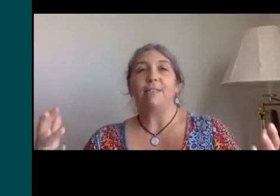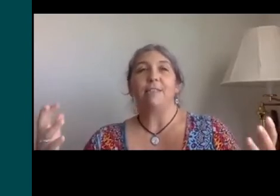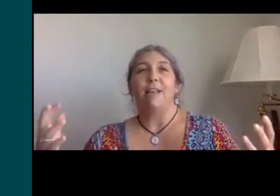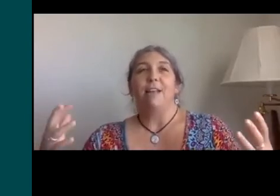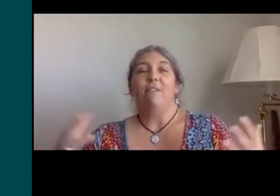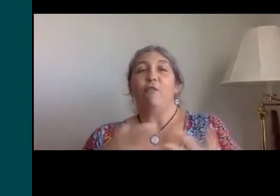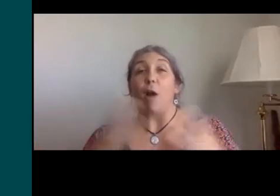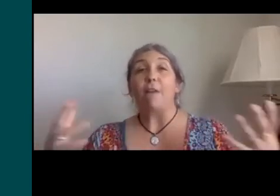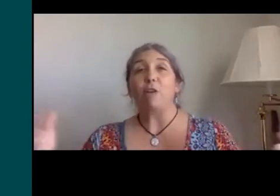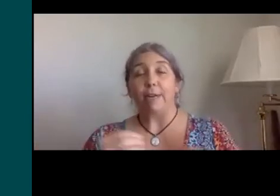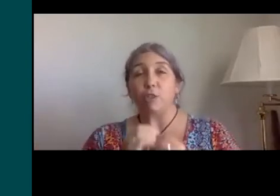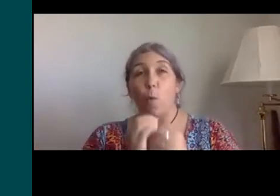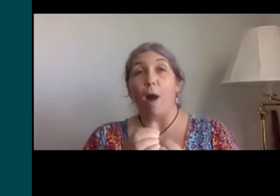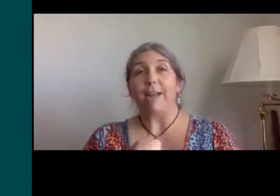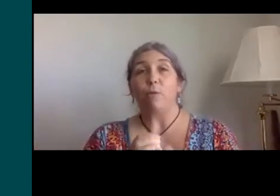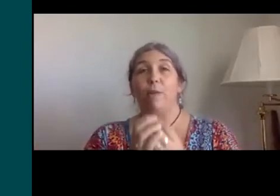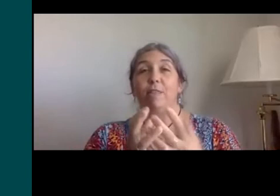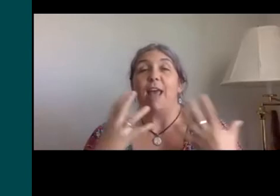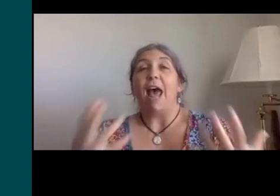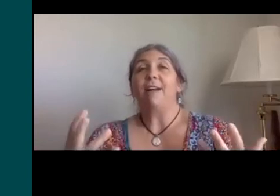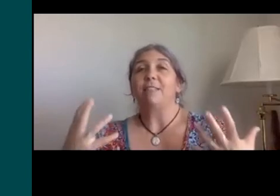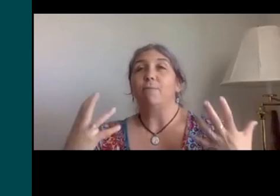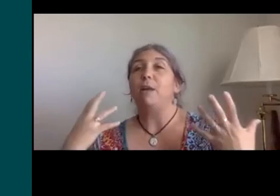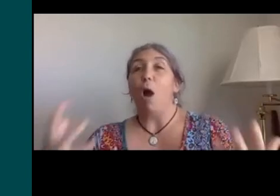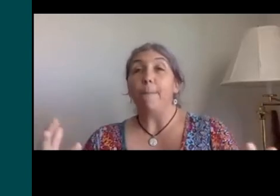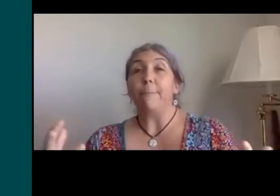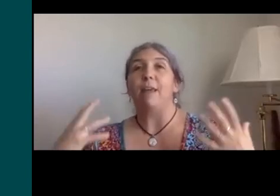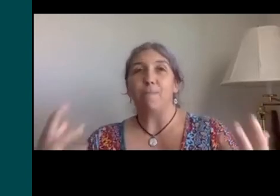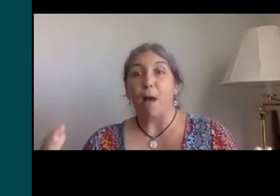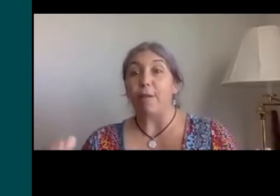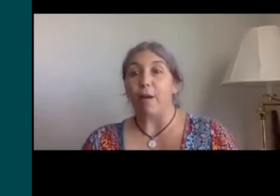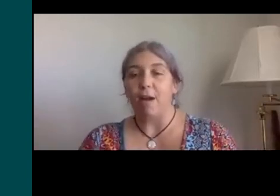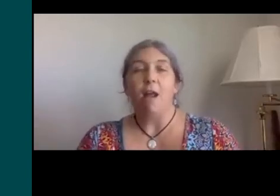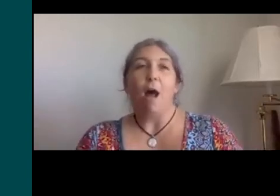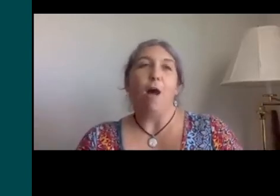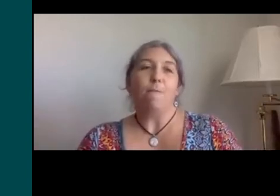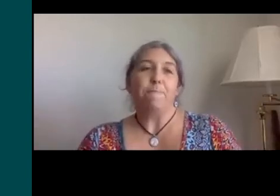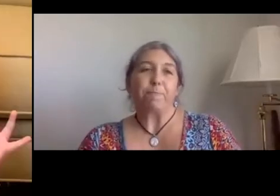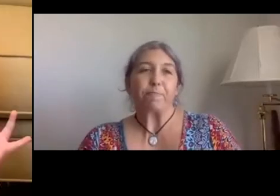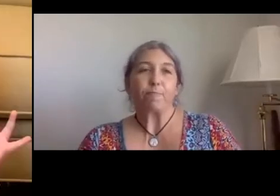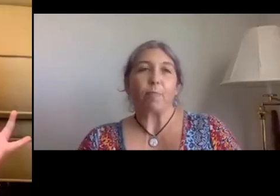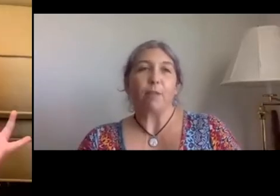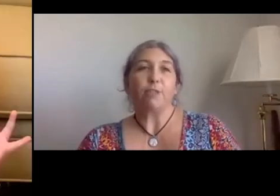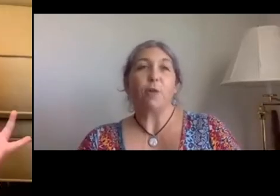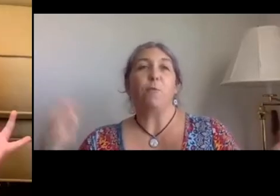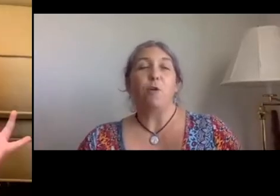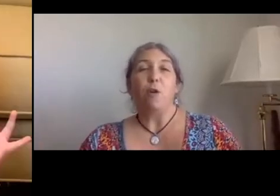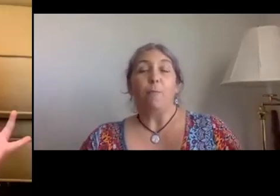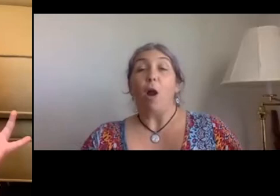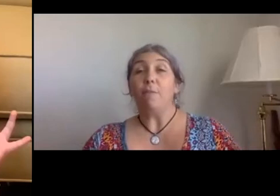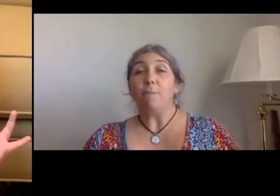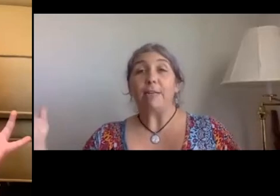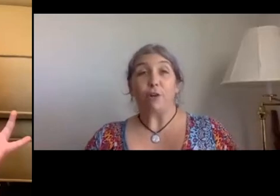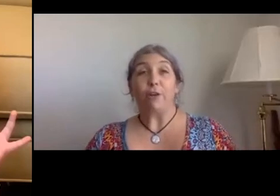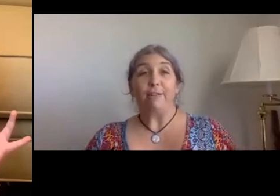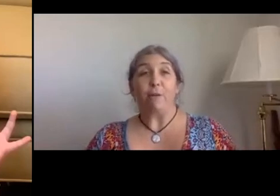is forever entwined with the act of becoming a mother. So part